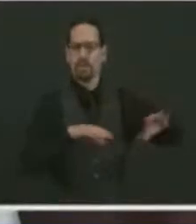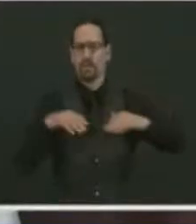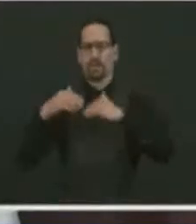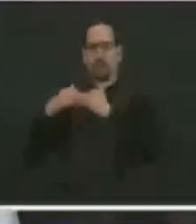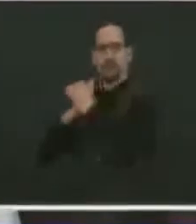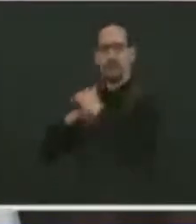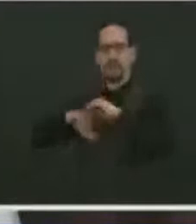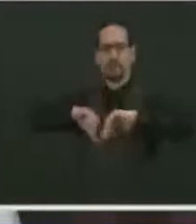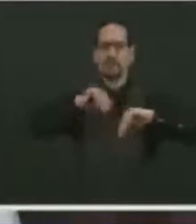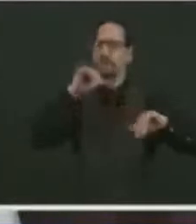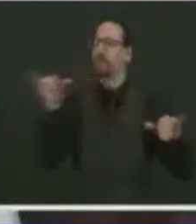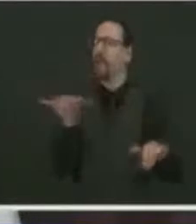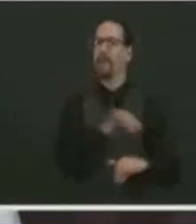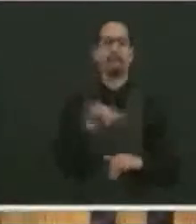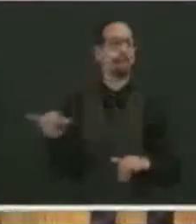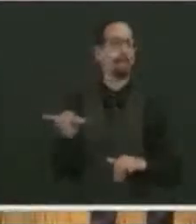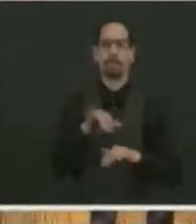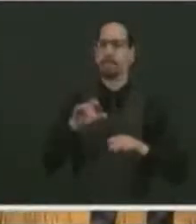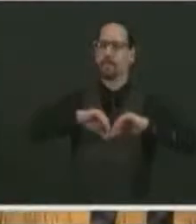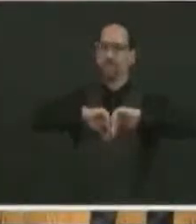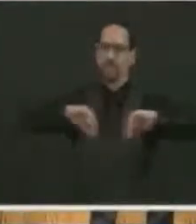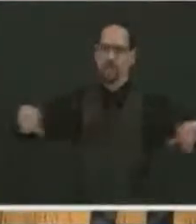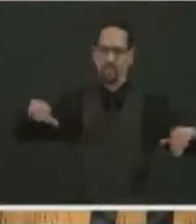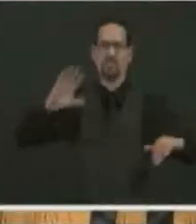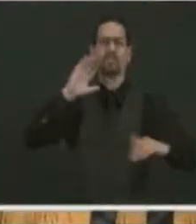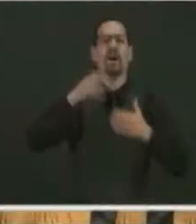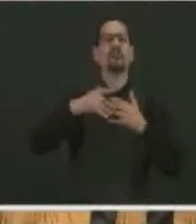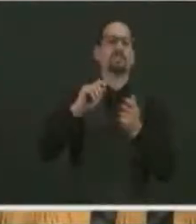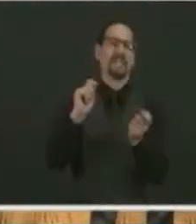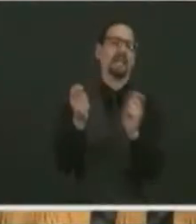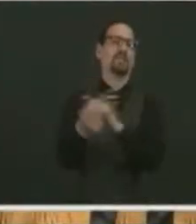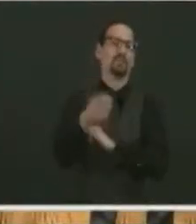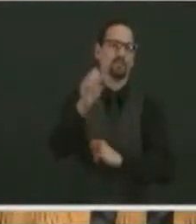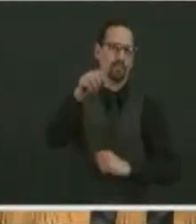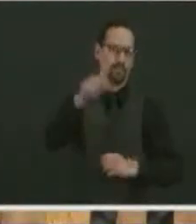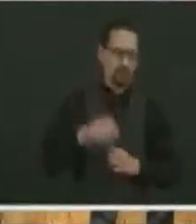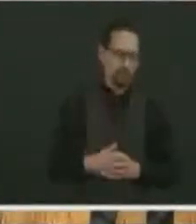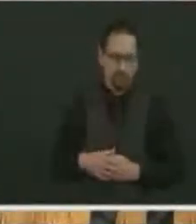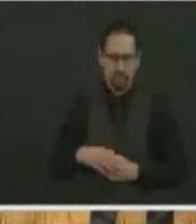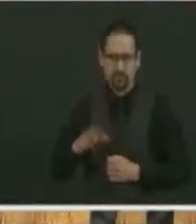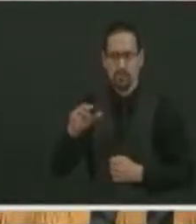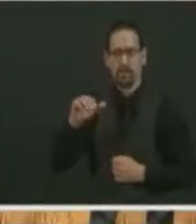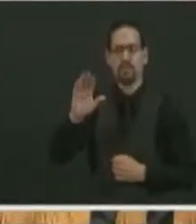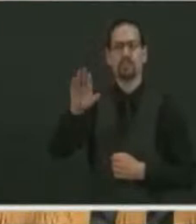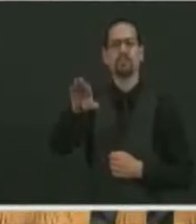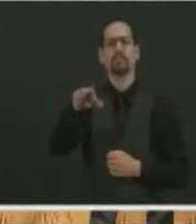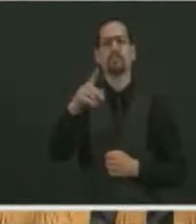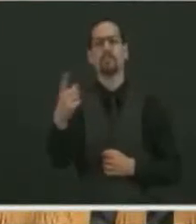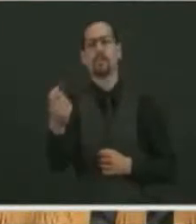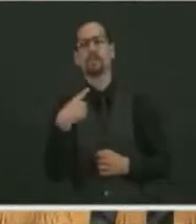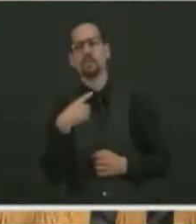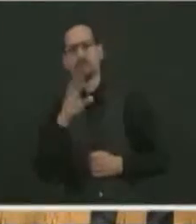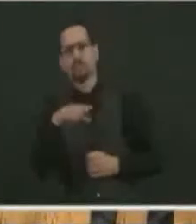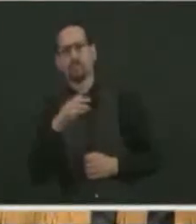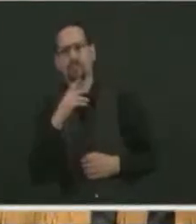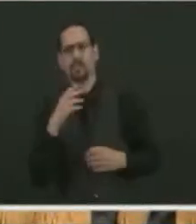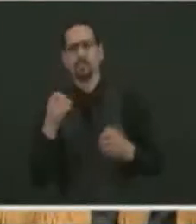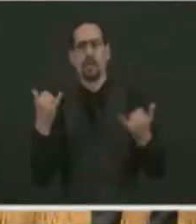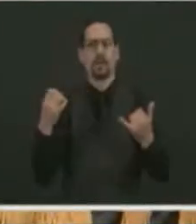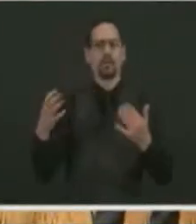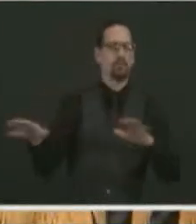that addressing the question you were asking? Thank you. Governor, could you touch on funeral homes? Jordan and then John. Oh,